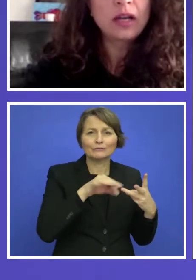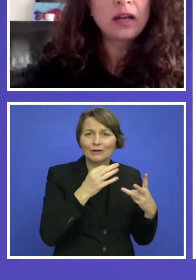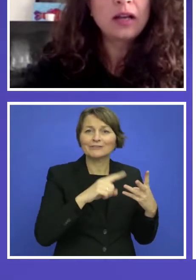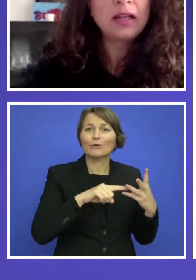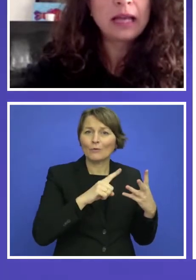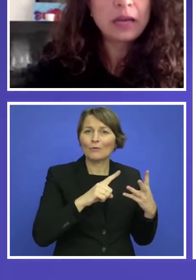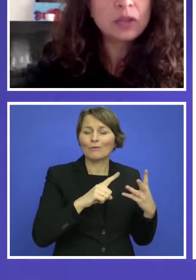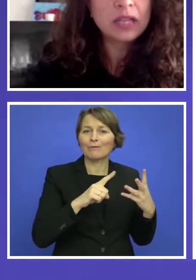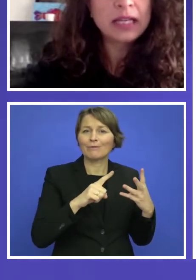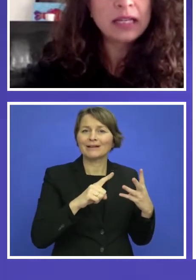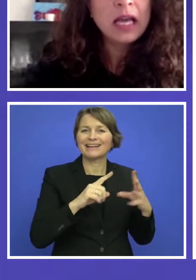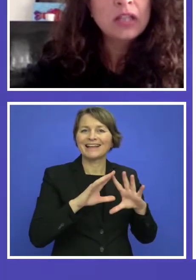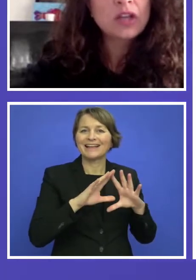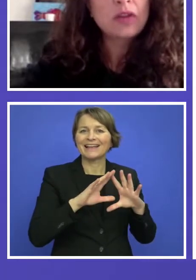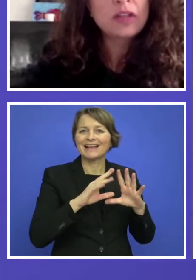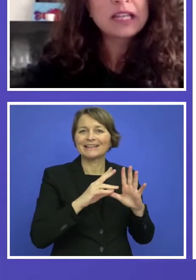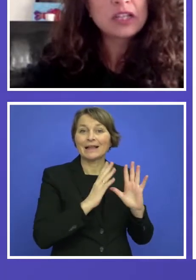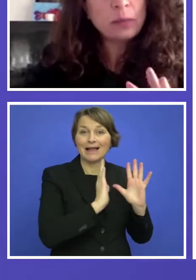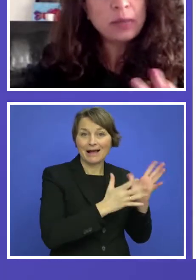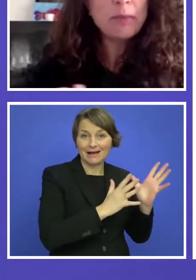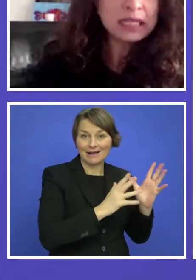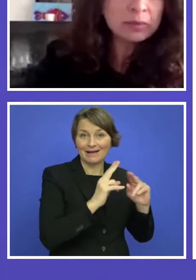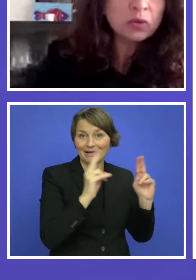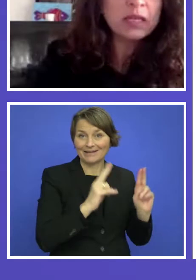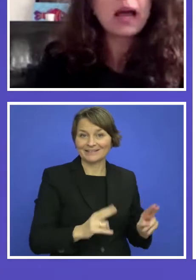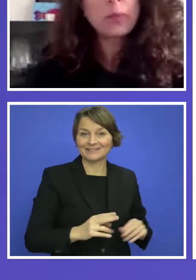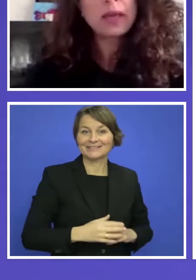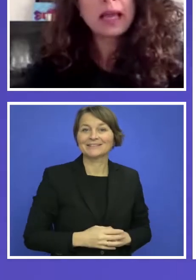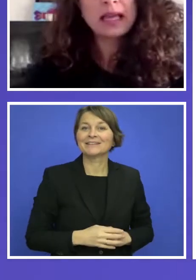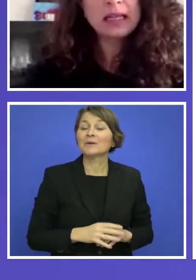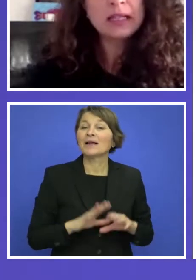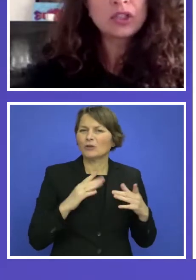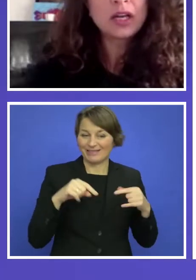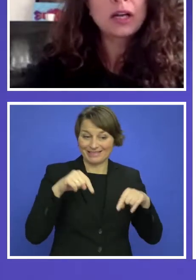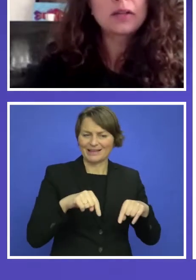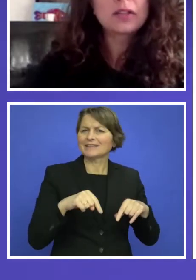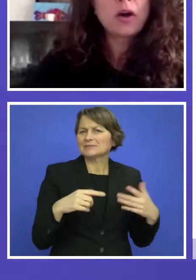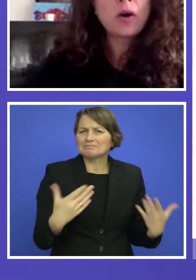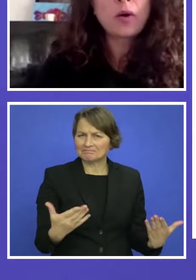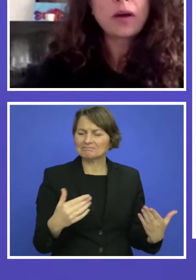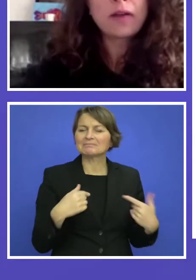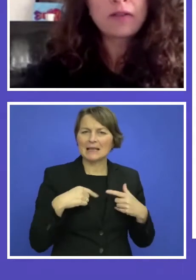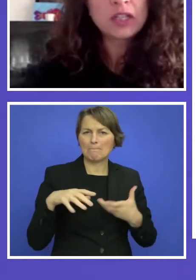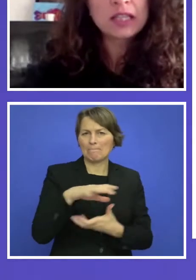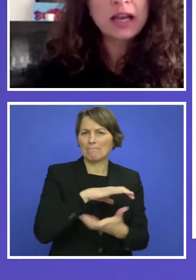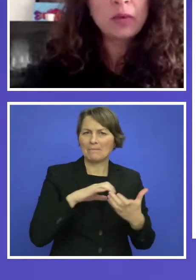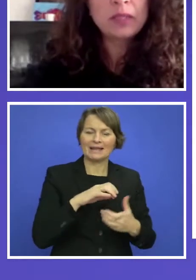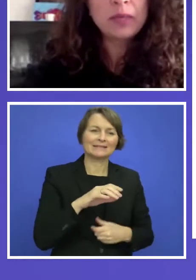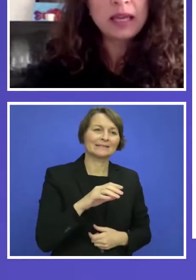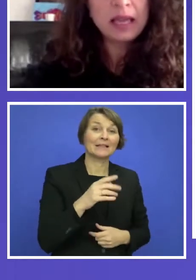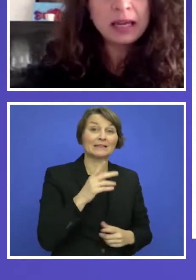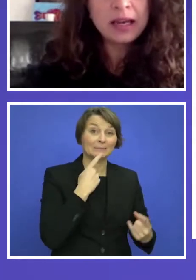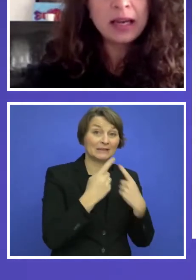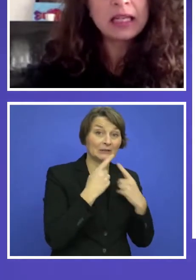universal language sign. So the session will be a mix between Arabic and English. So Francesca will